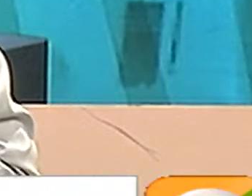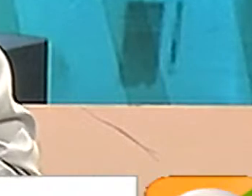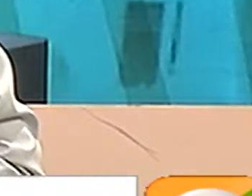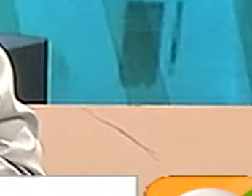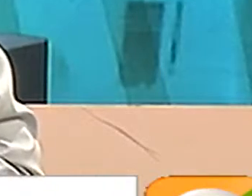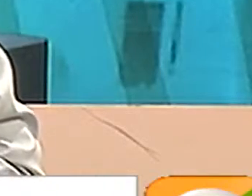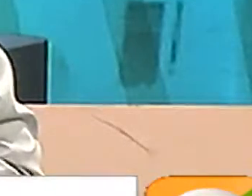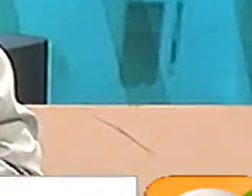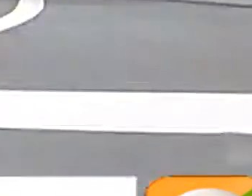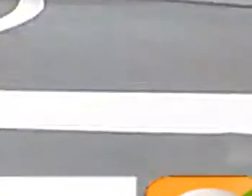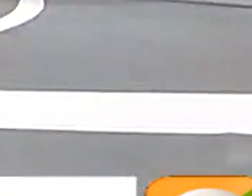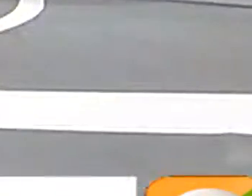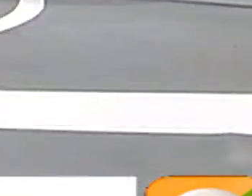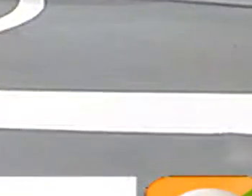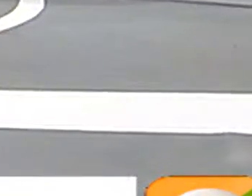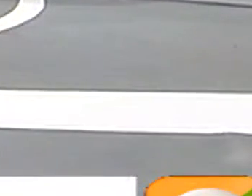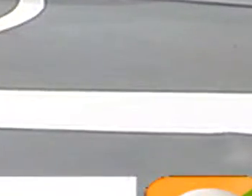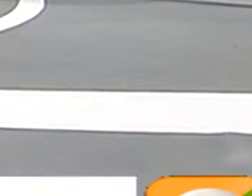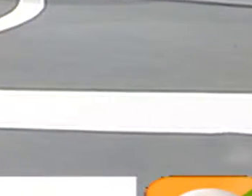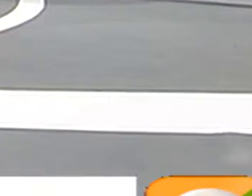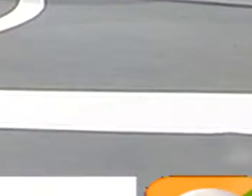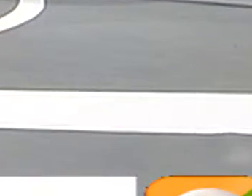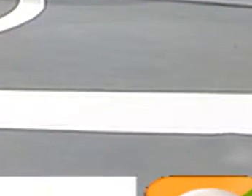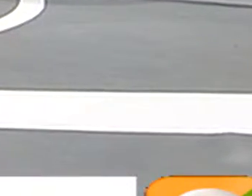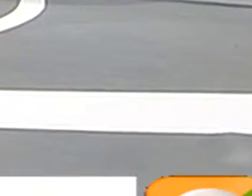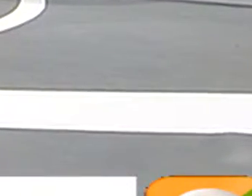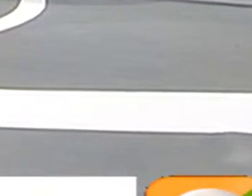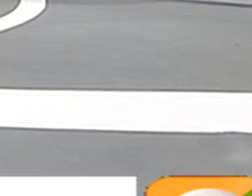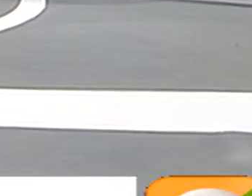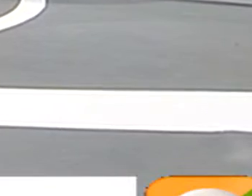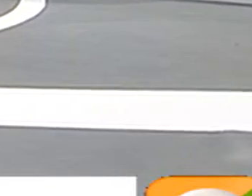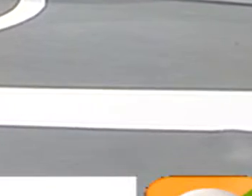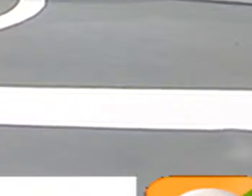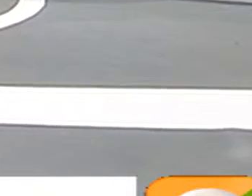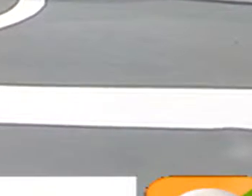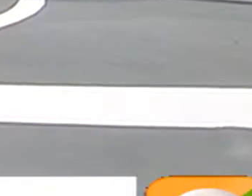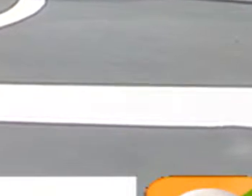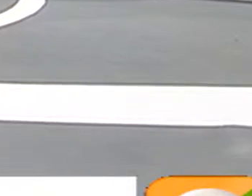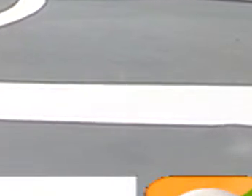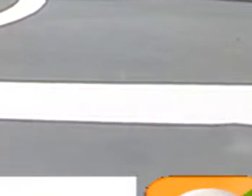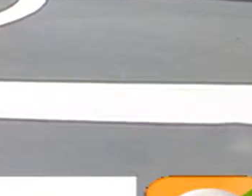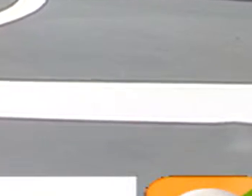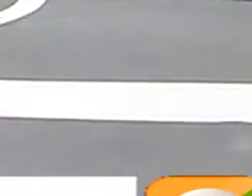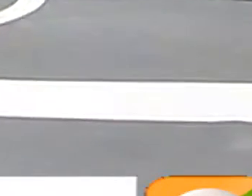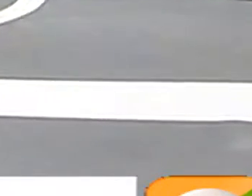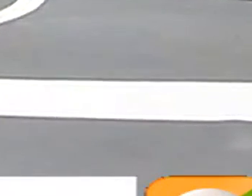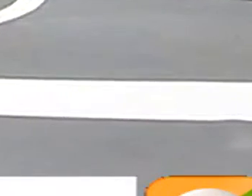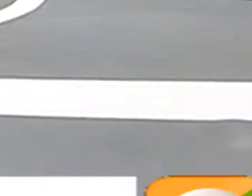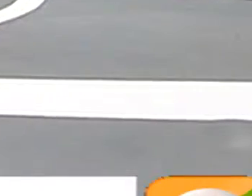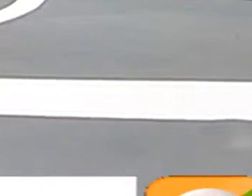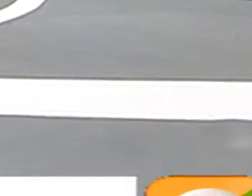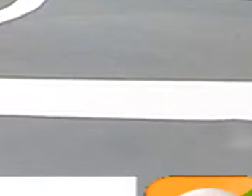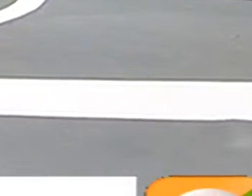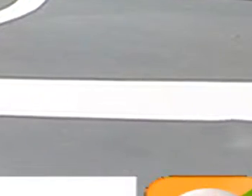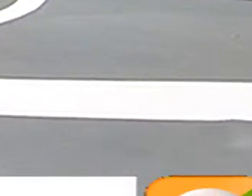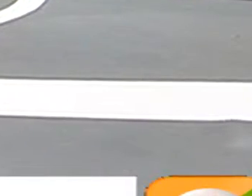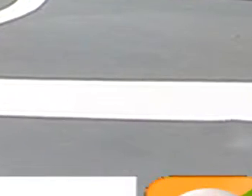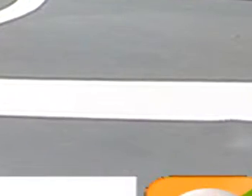skin. Because I give Mware is a skin disease, not I think it's chicken pox, if I'm not wrong. Political